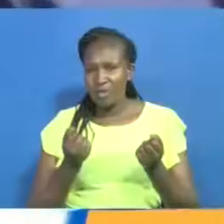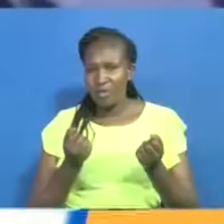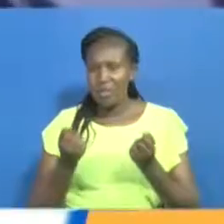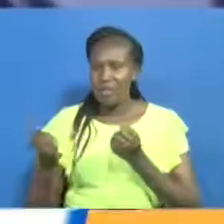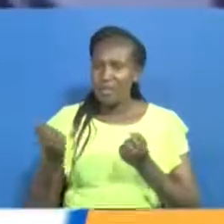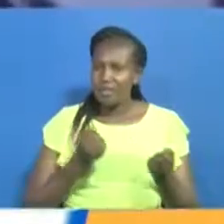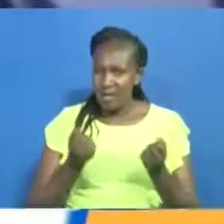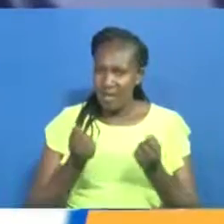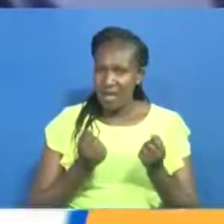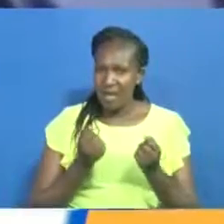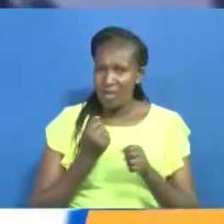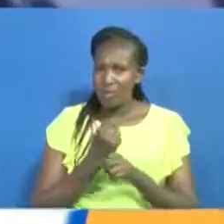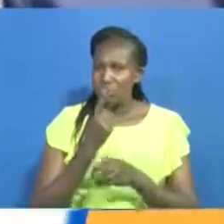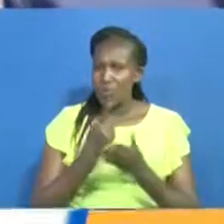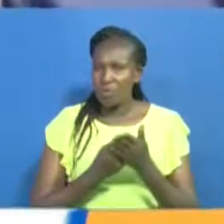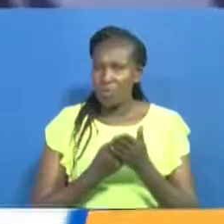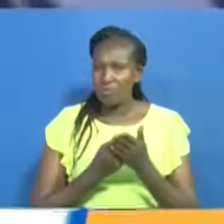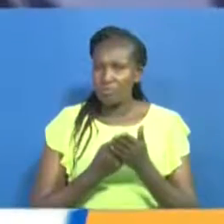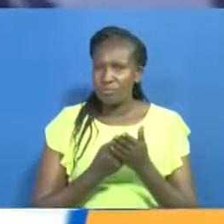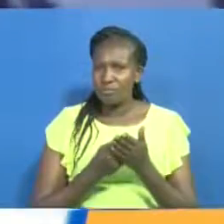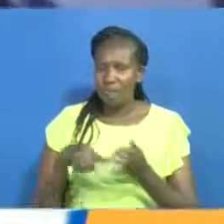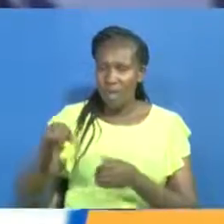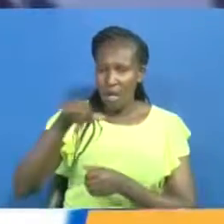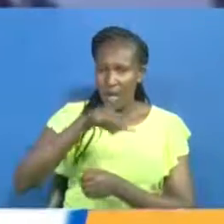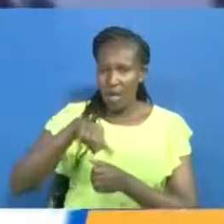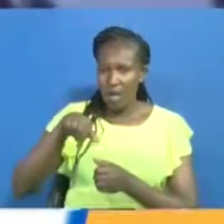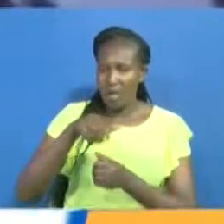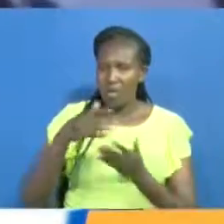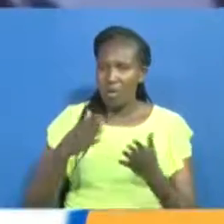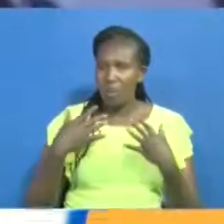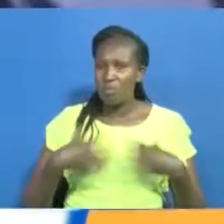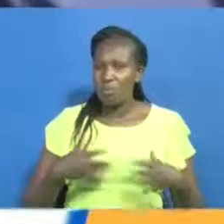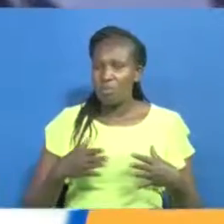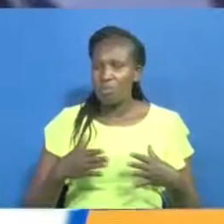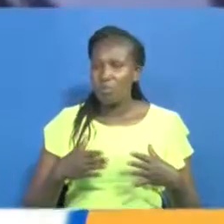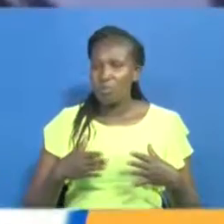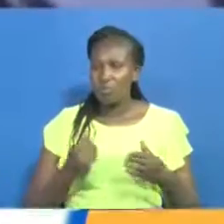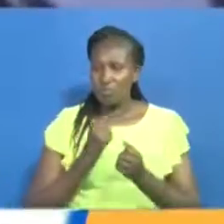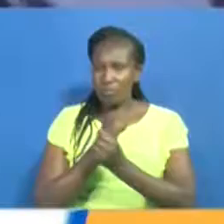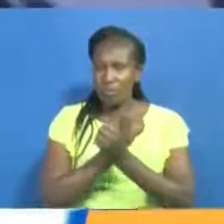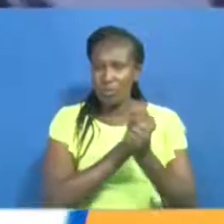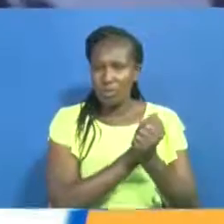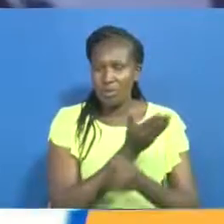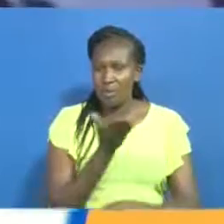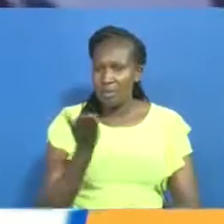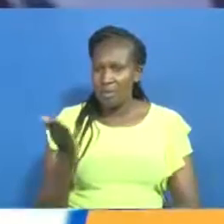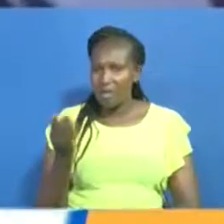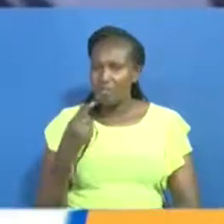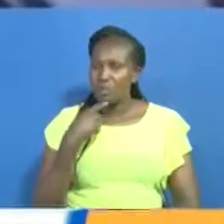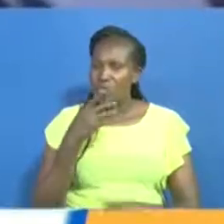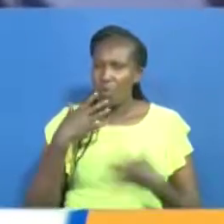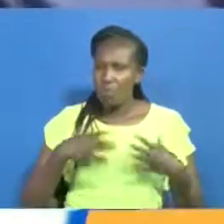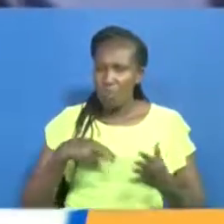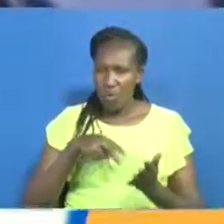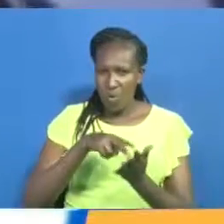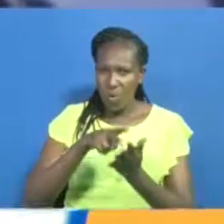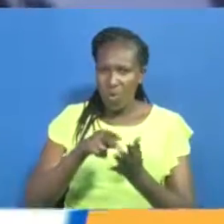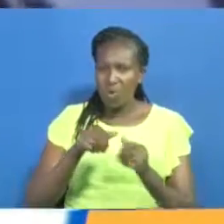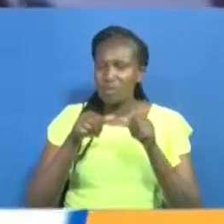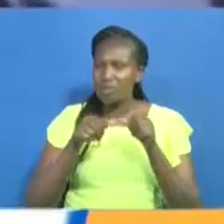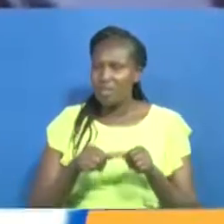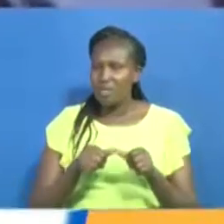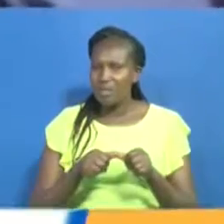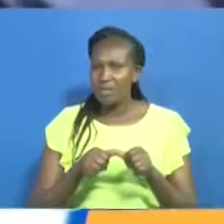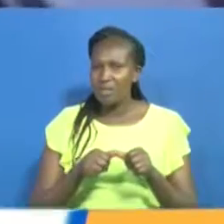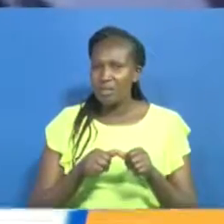vehicle is effectively has a shell around the person, the people inside the vehicle is protecting them. So pedestrians remain leading. In fact, the